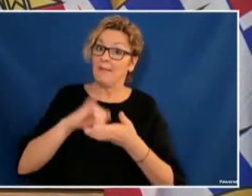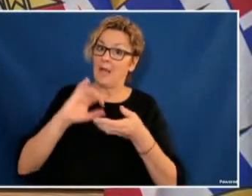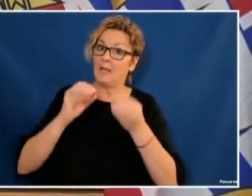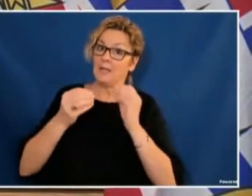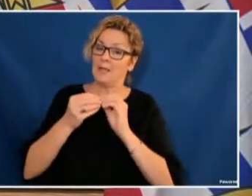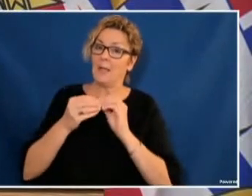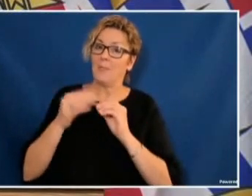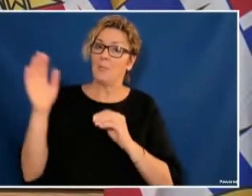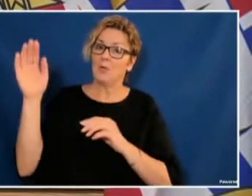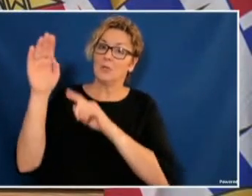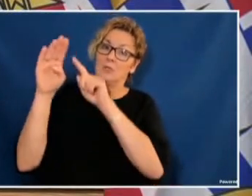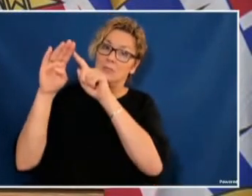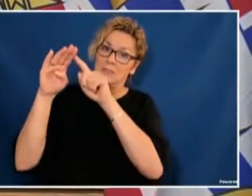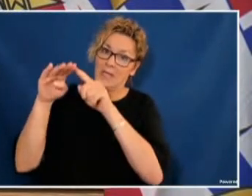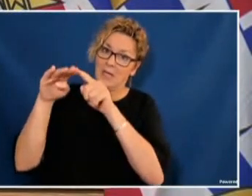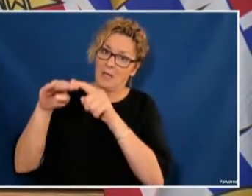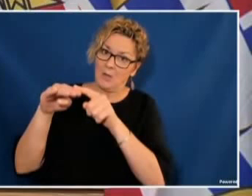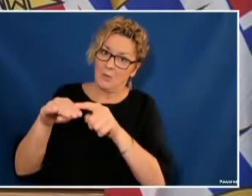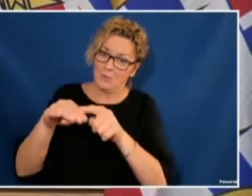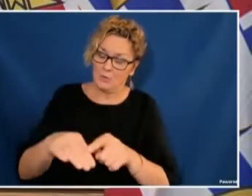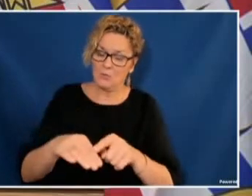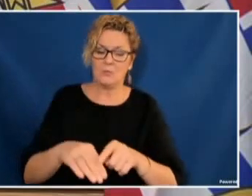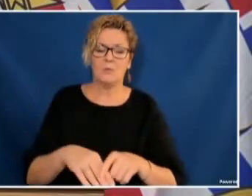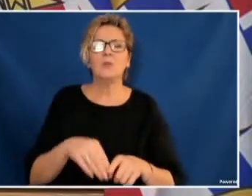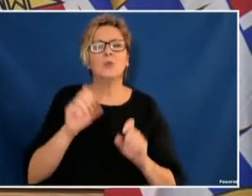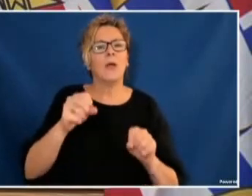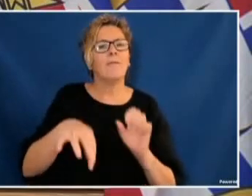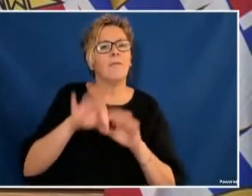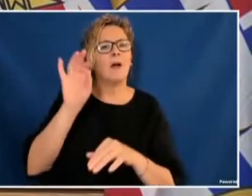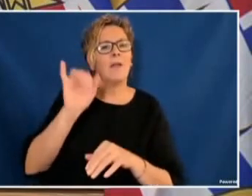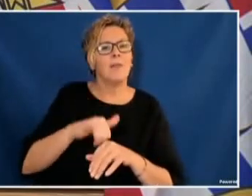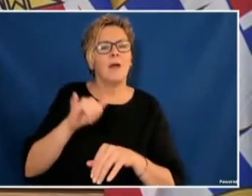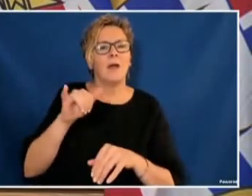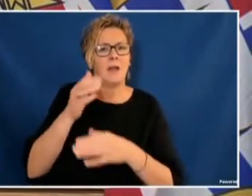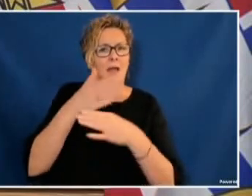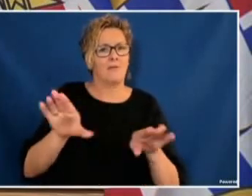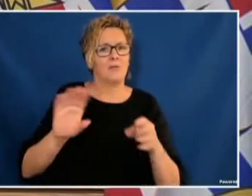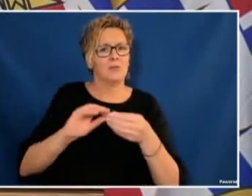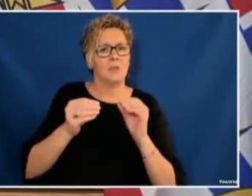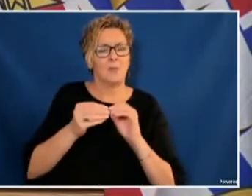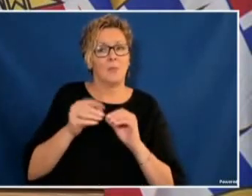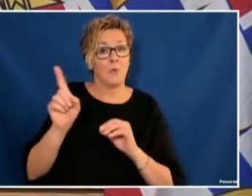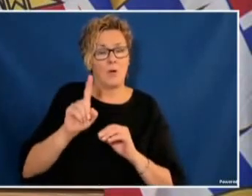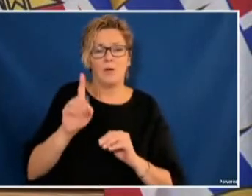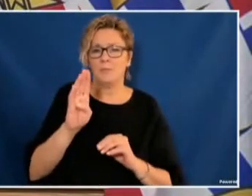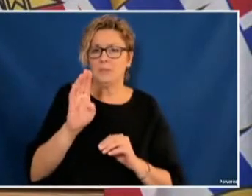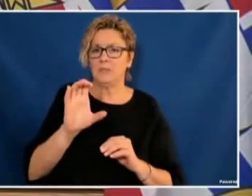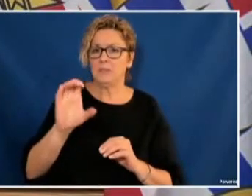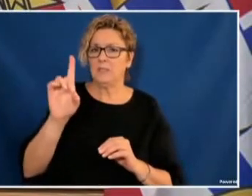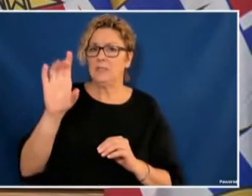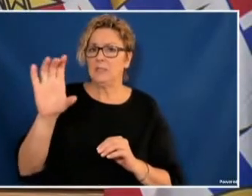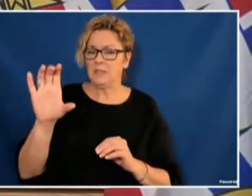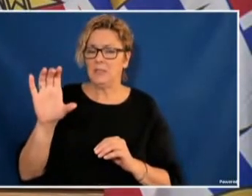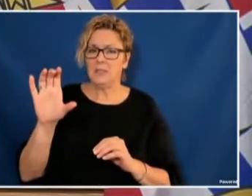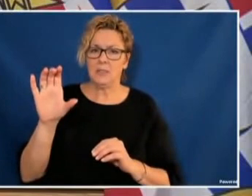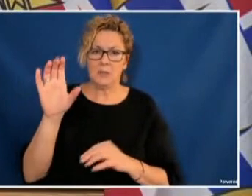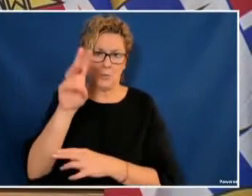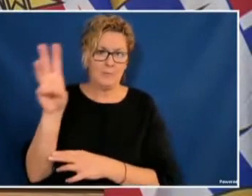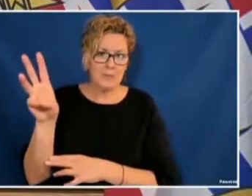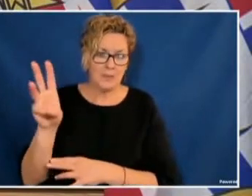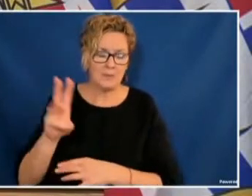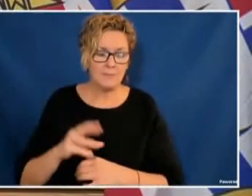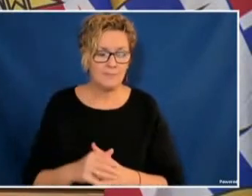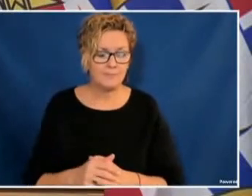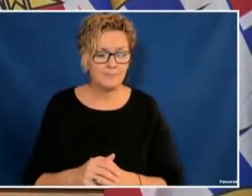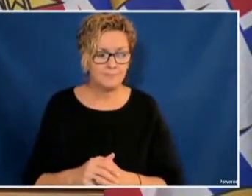important reasons. It's our responsibility we have to each other and to our fellow citizens, and it's how we show